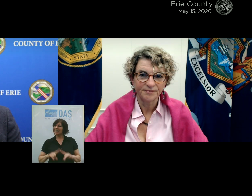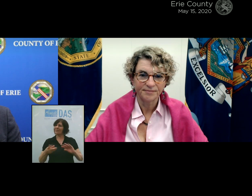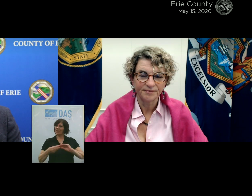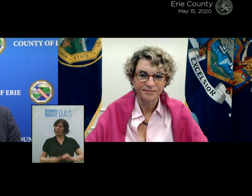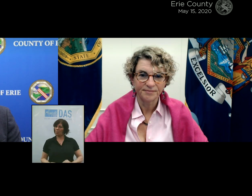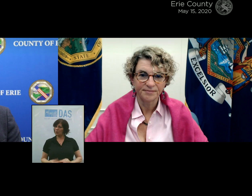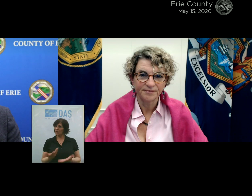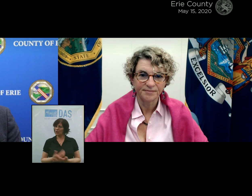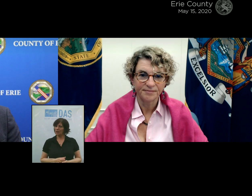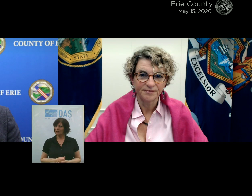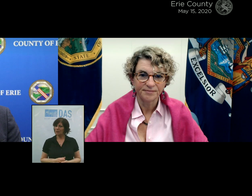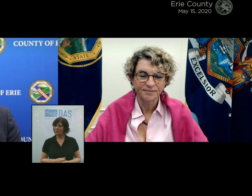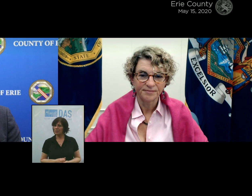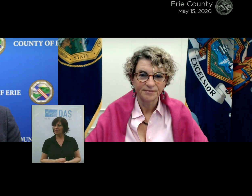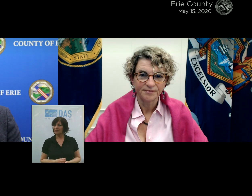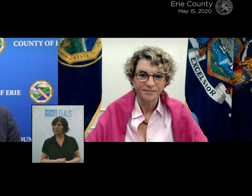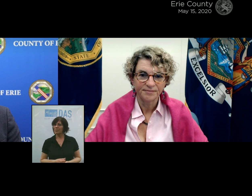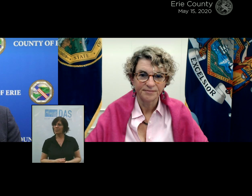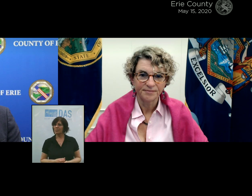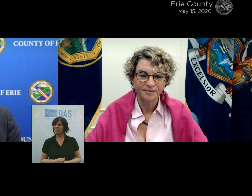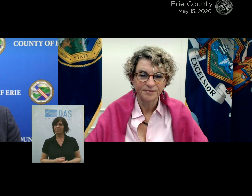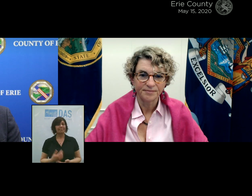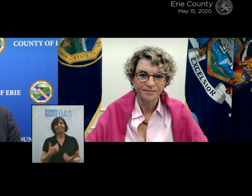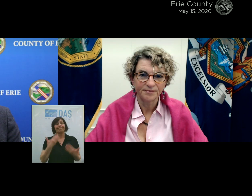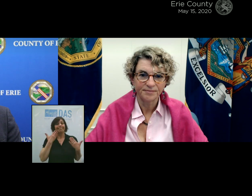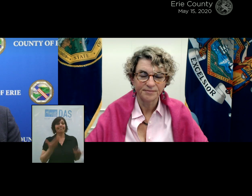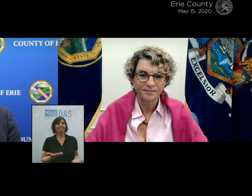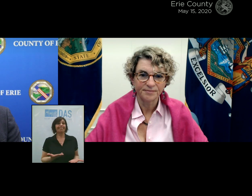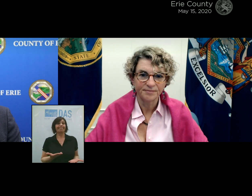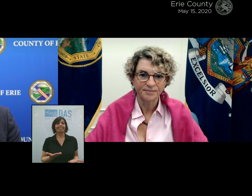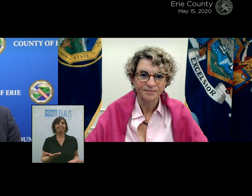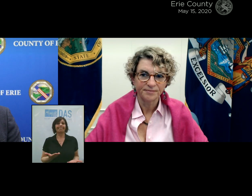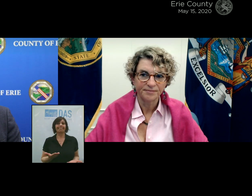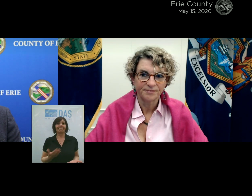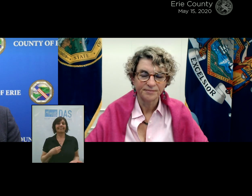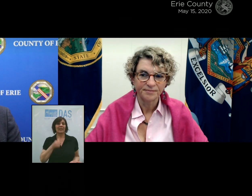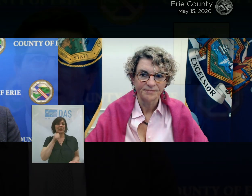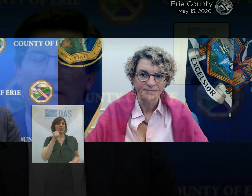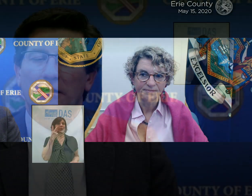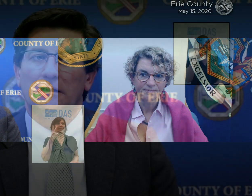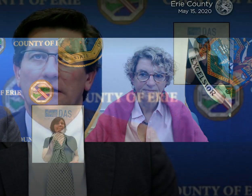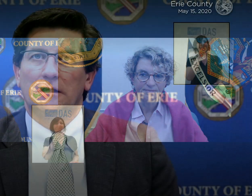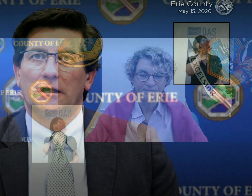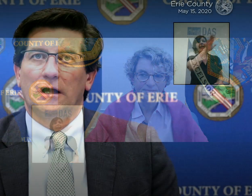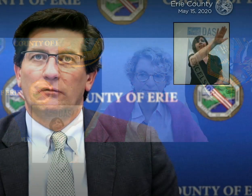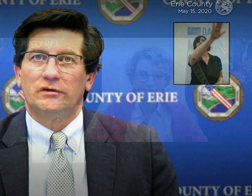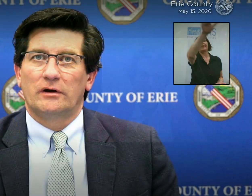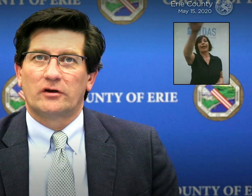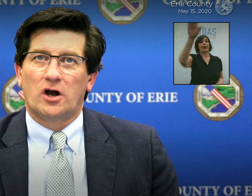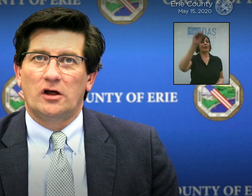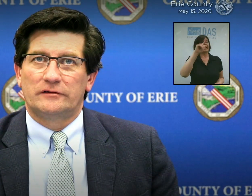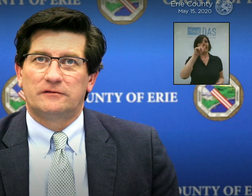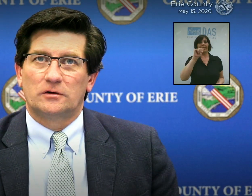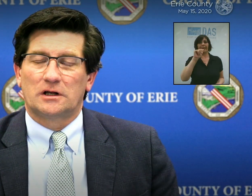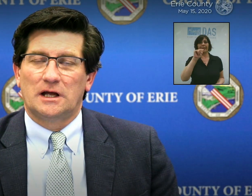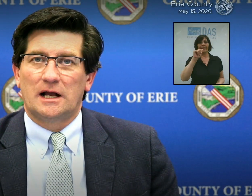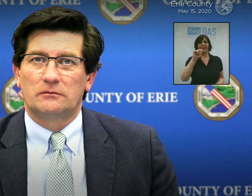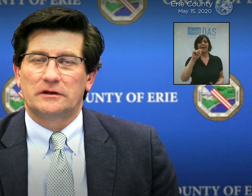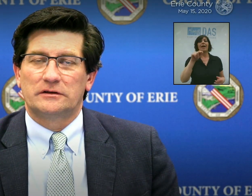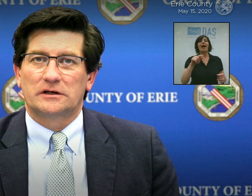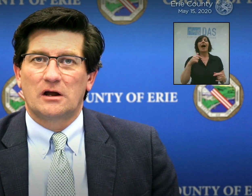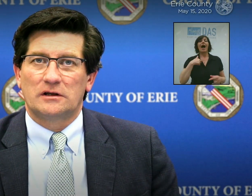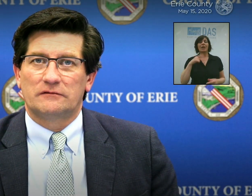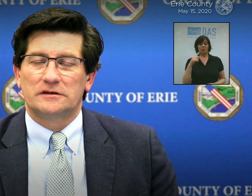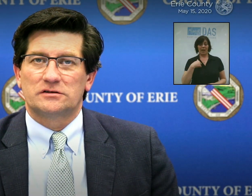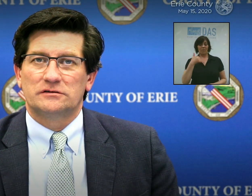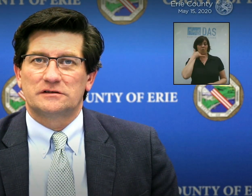that are being thrown out there? I do not. I do not see the other counties' hospital data. We do have a call at 4 o'clock with